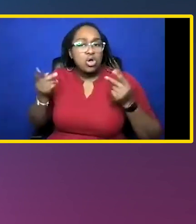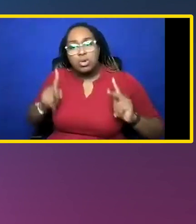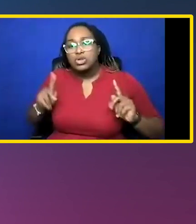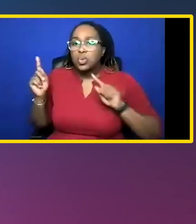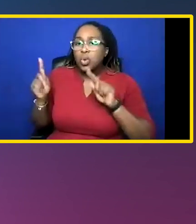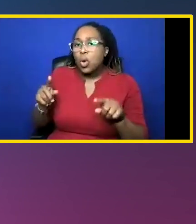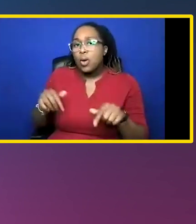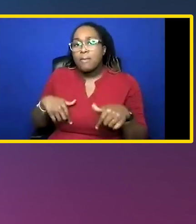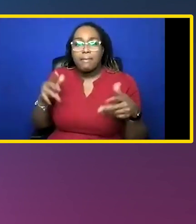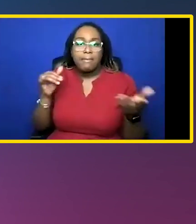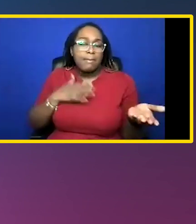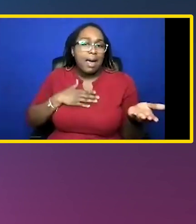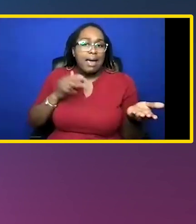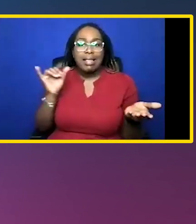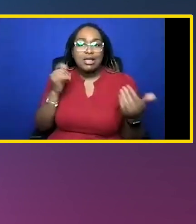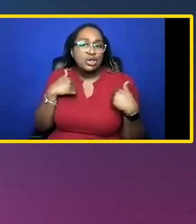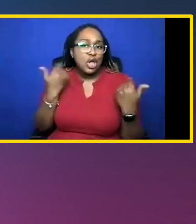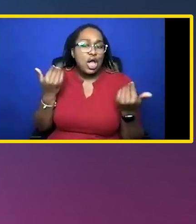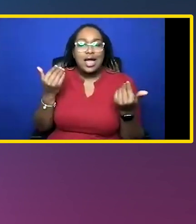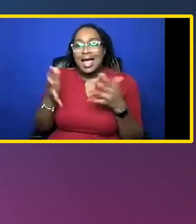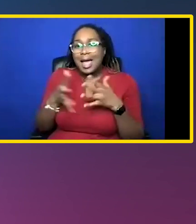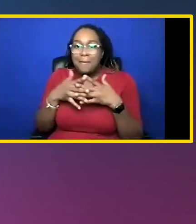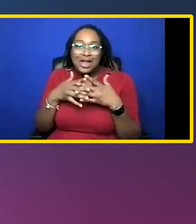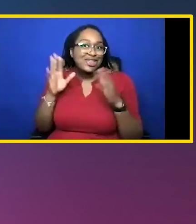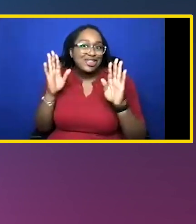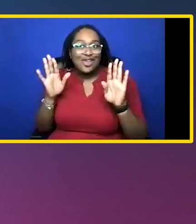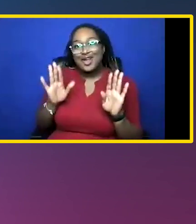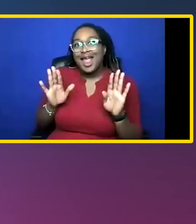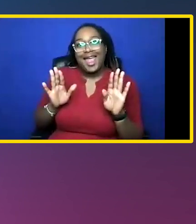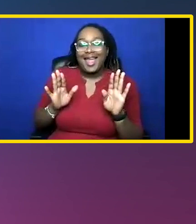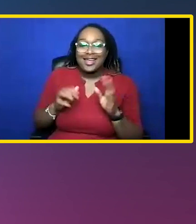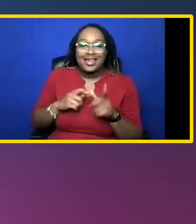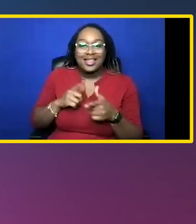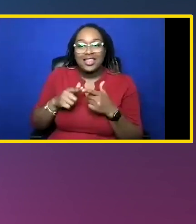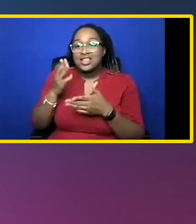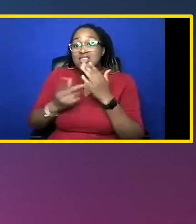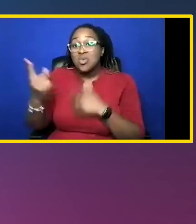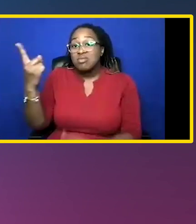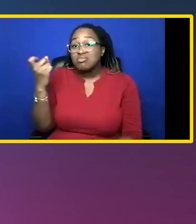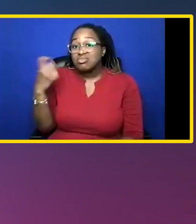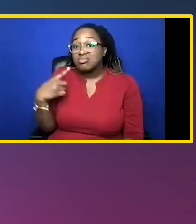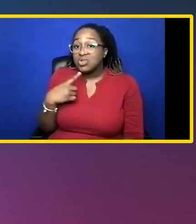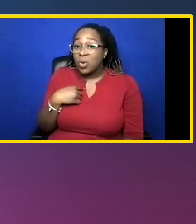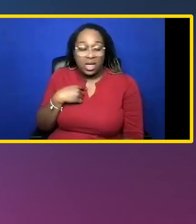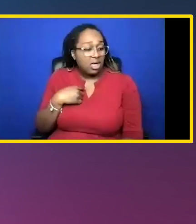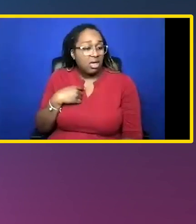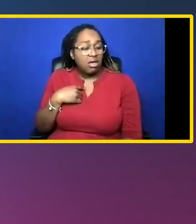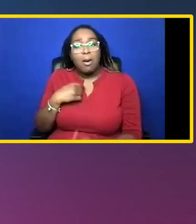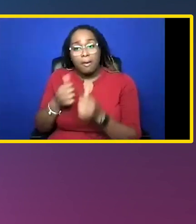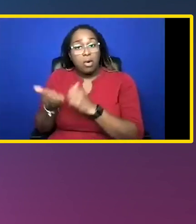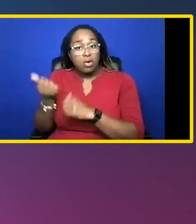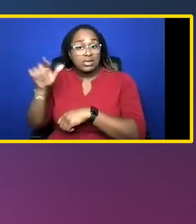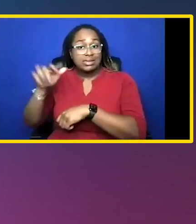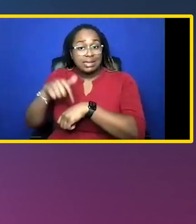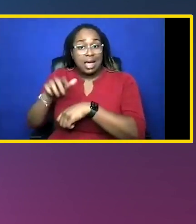in my little like young America, so great. And somebody said to me, you know, he spent most of his days working